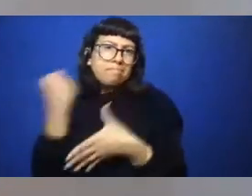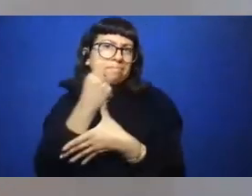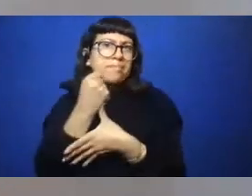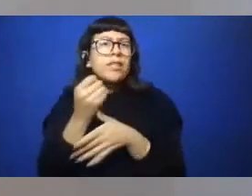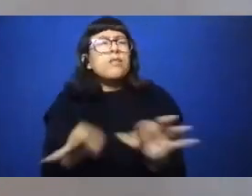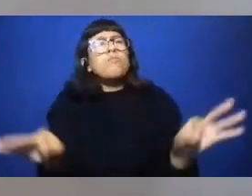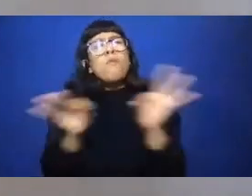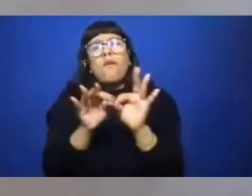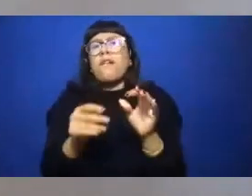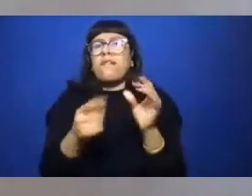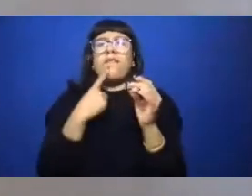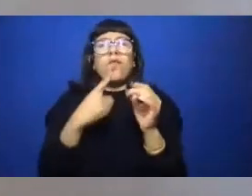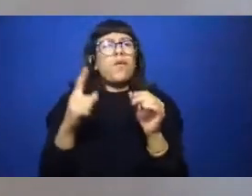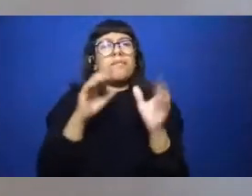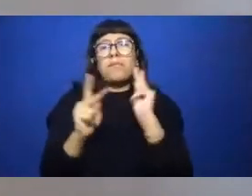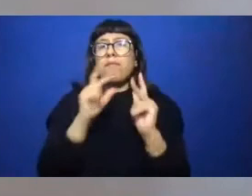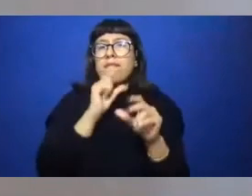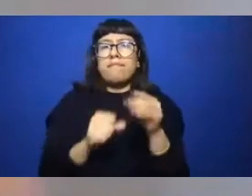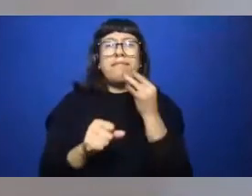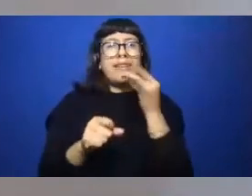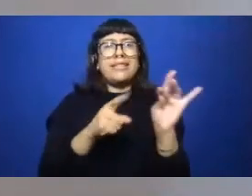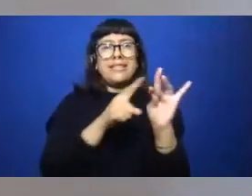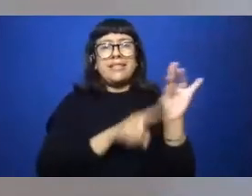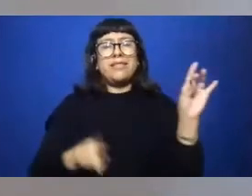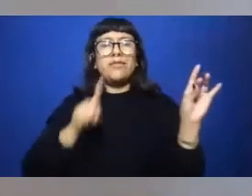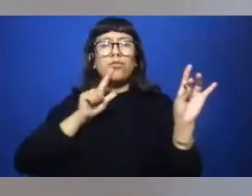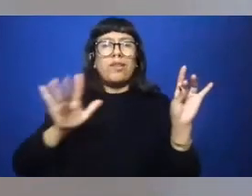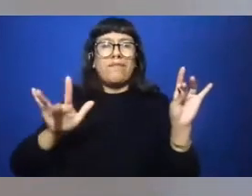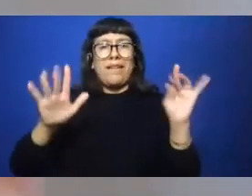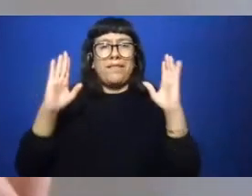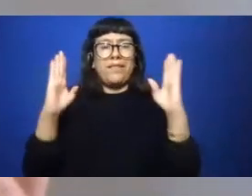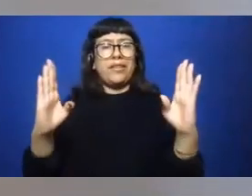group. So